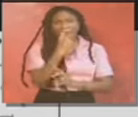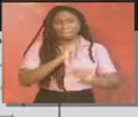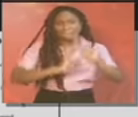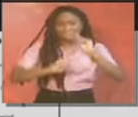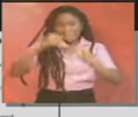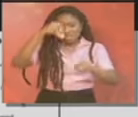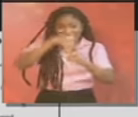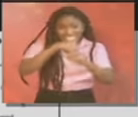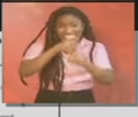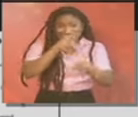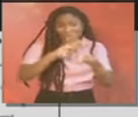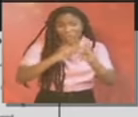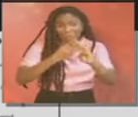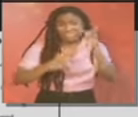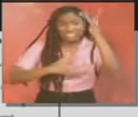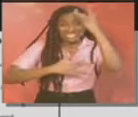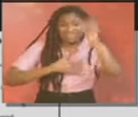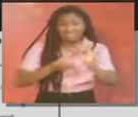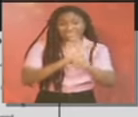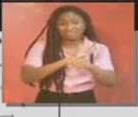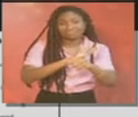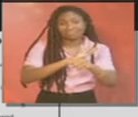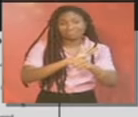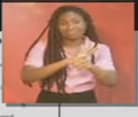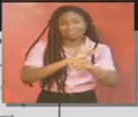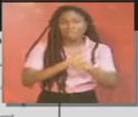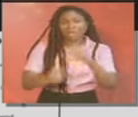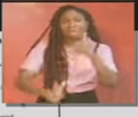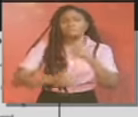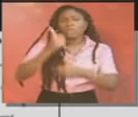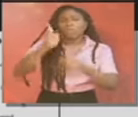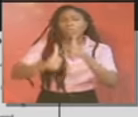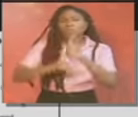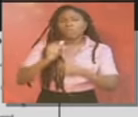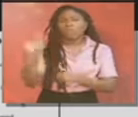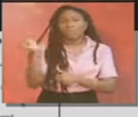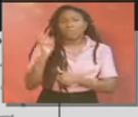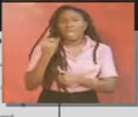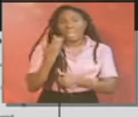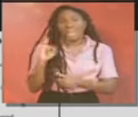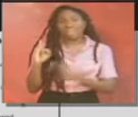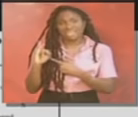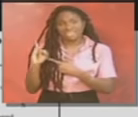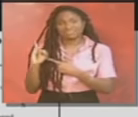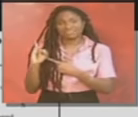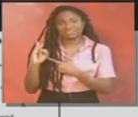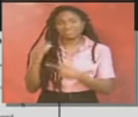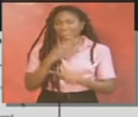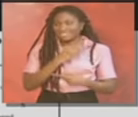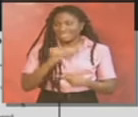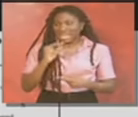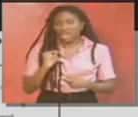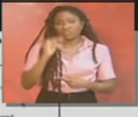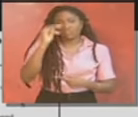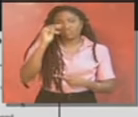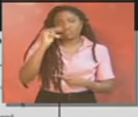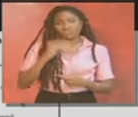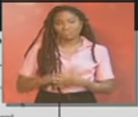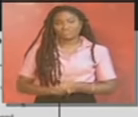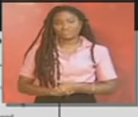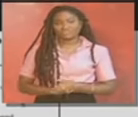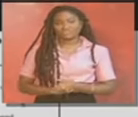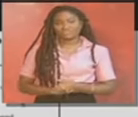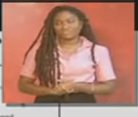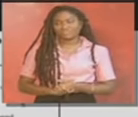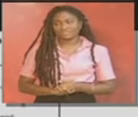communities. And you see where those are sort of concentrated in counties Caroni, Victoria, and St. Patrick.